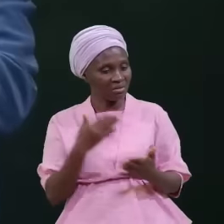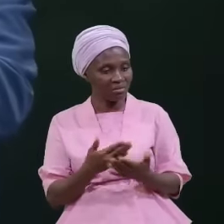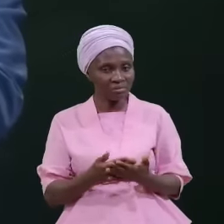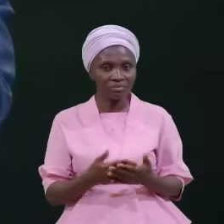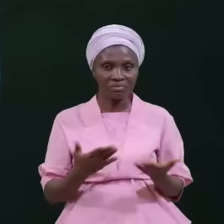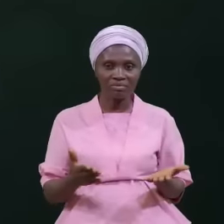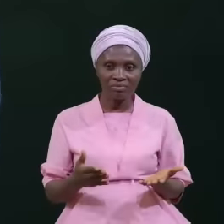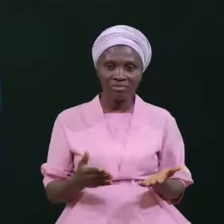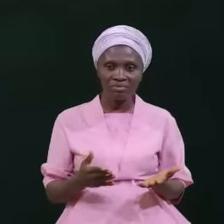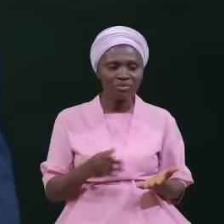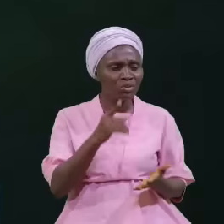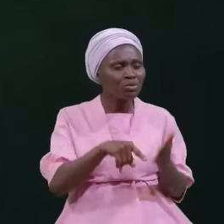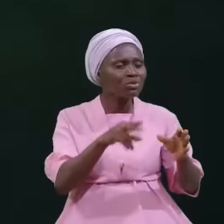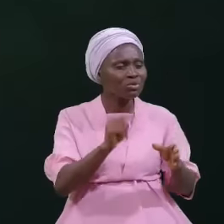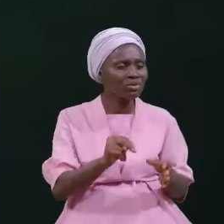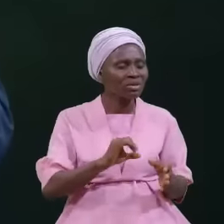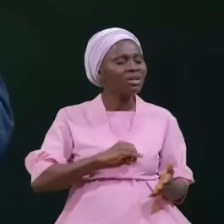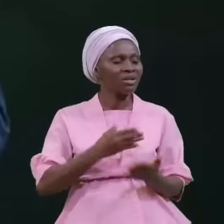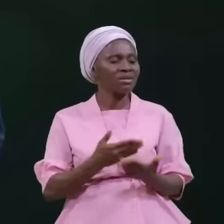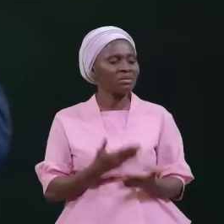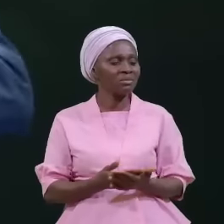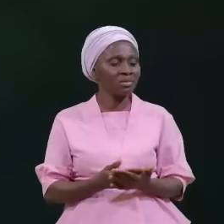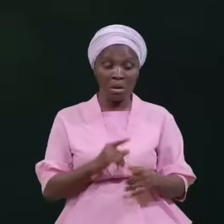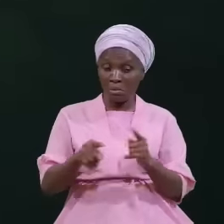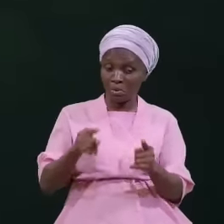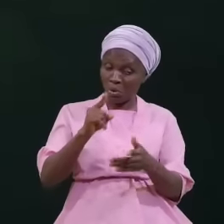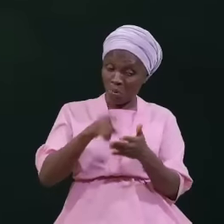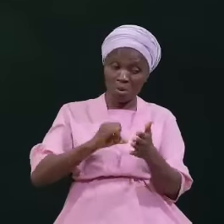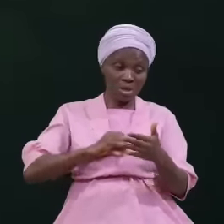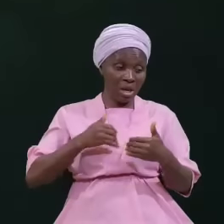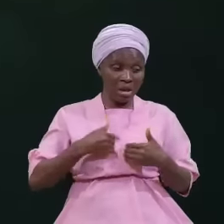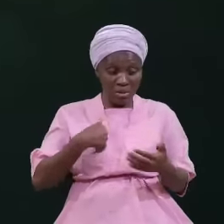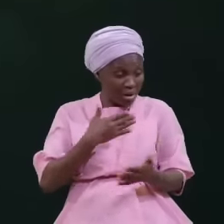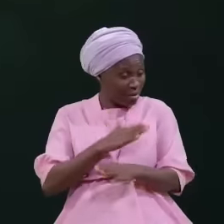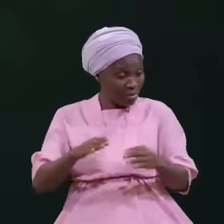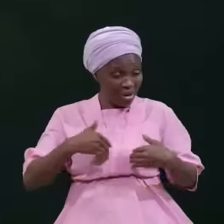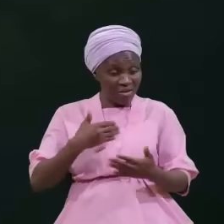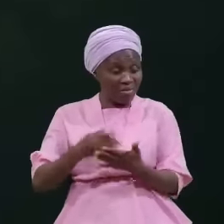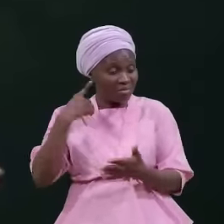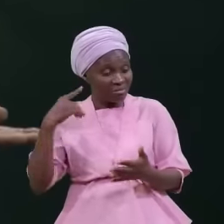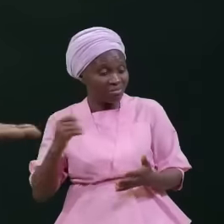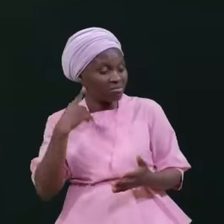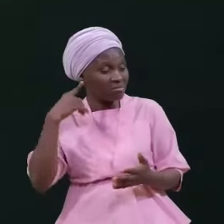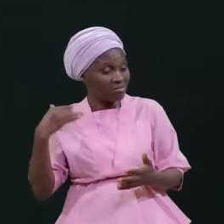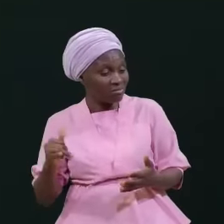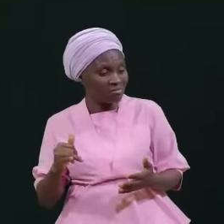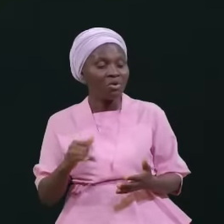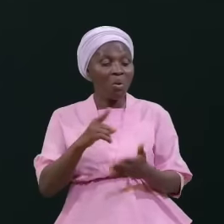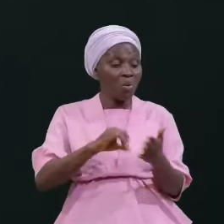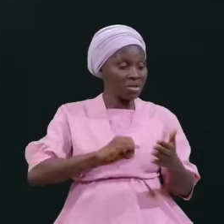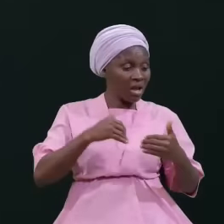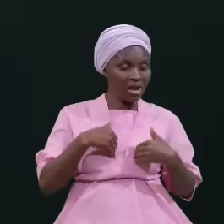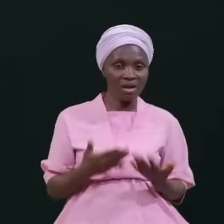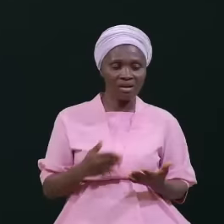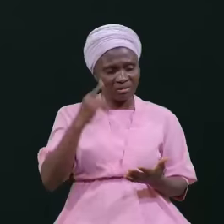I have, I give unto you. While he was still thinking, if you don't have silver, if you don't have gold, why are you standing